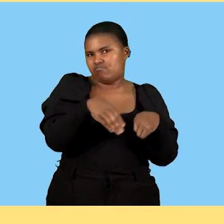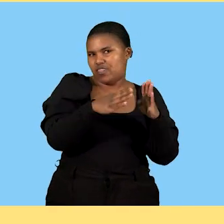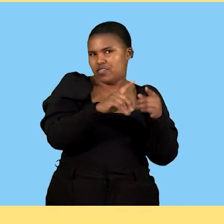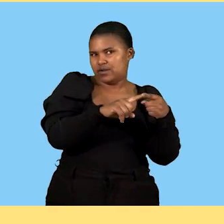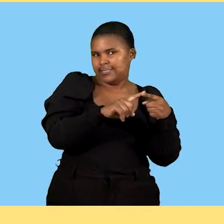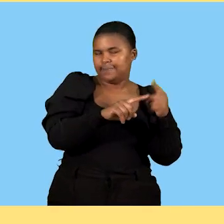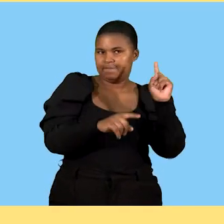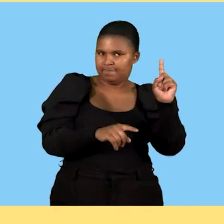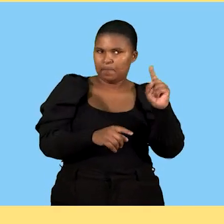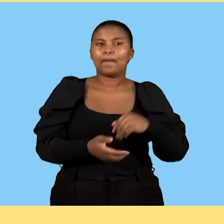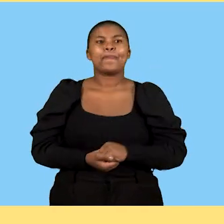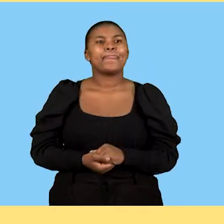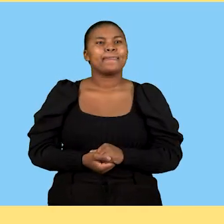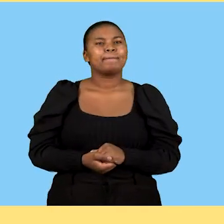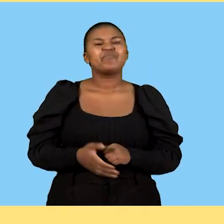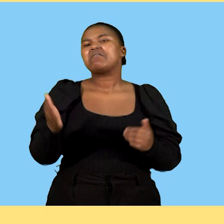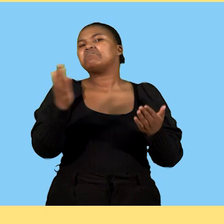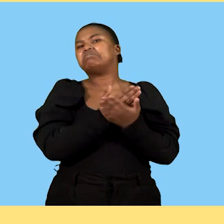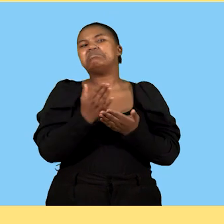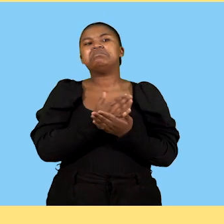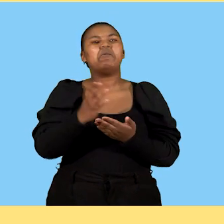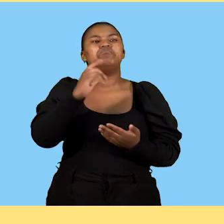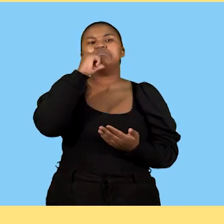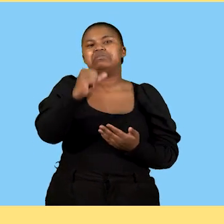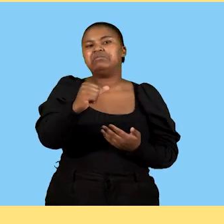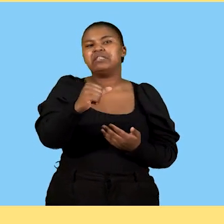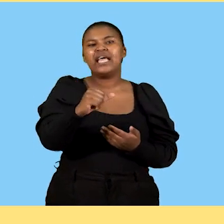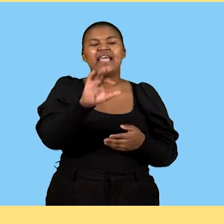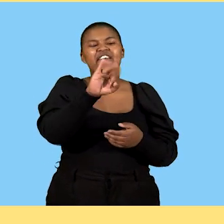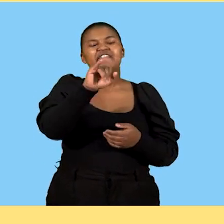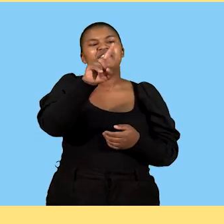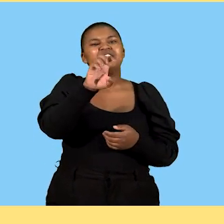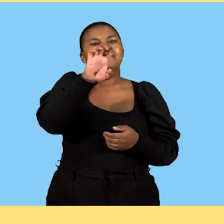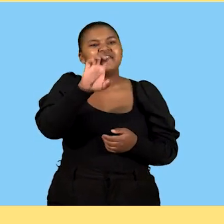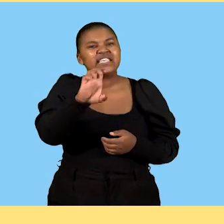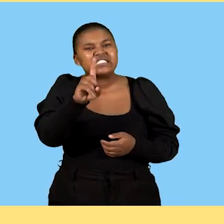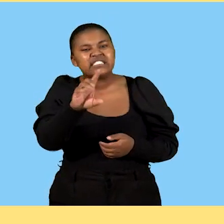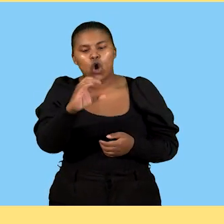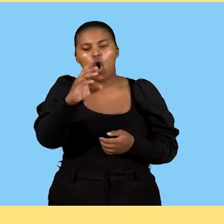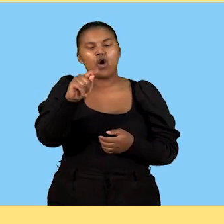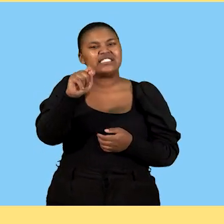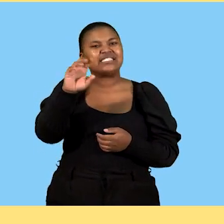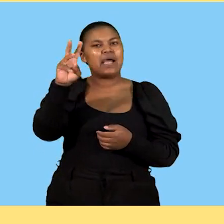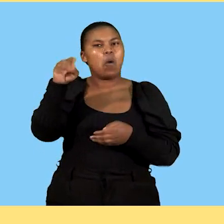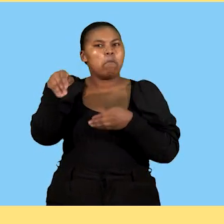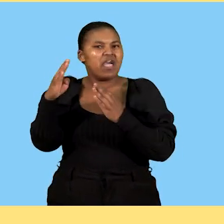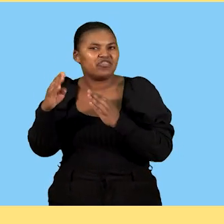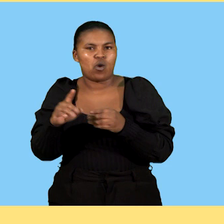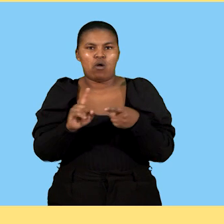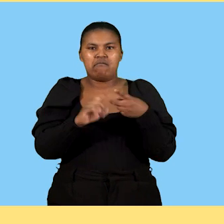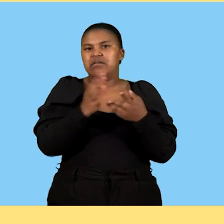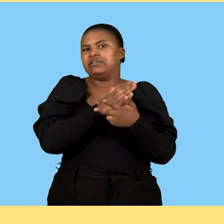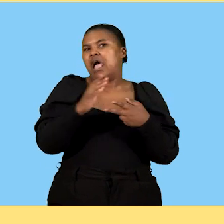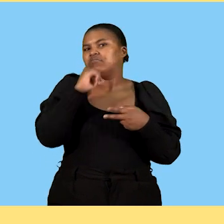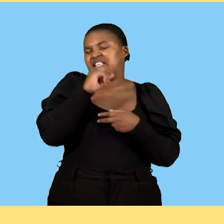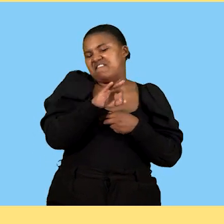It is called the cost price method. Others call it the fixed cost method or the fixed installment method. You